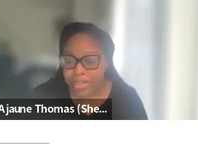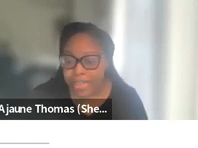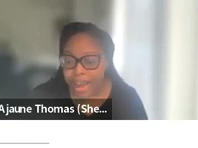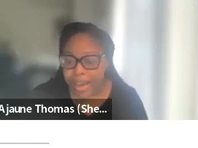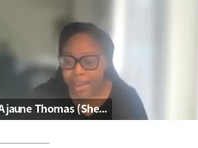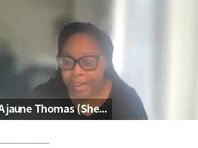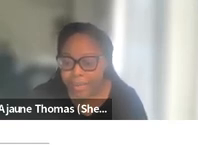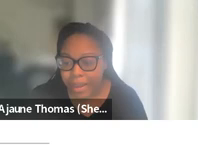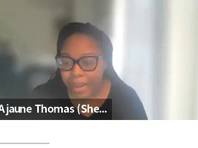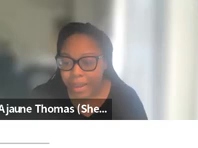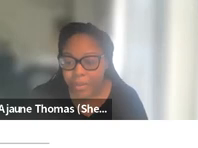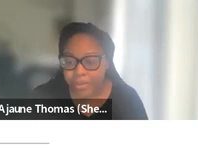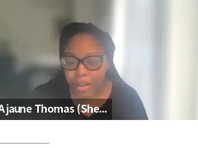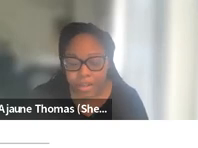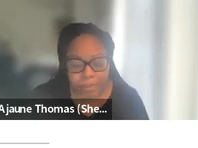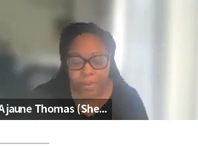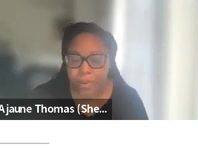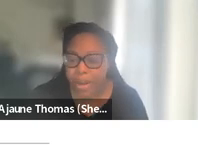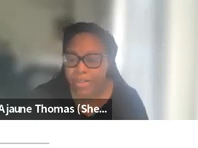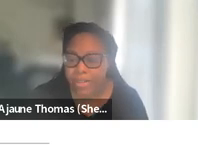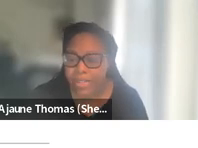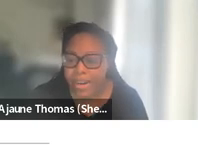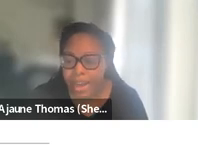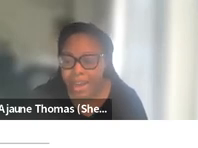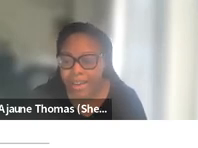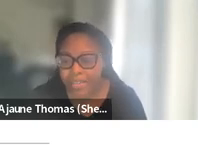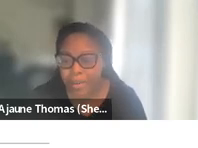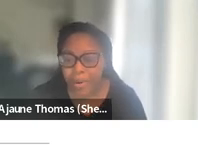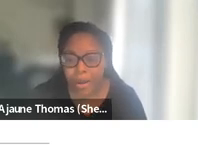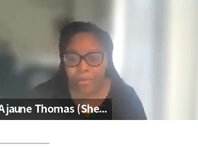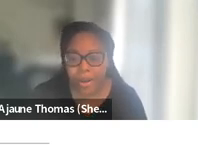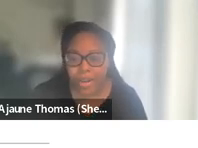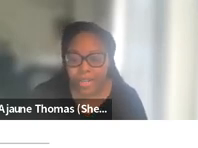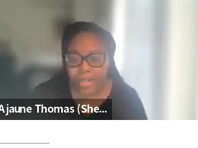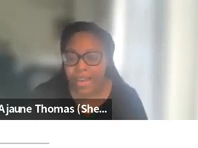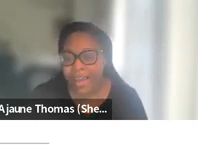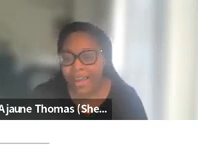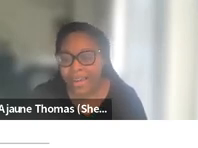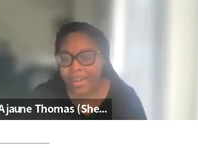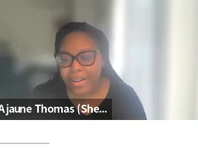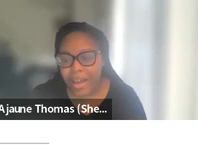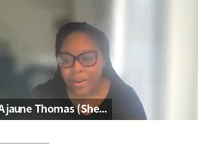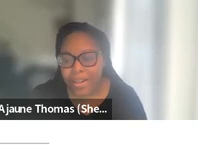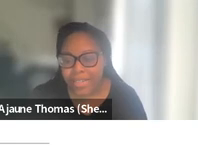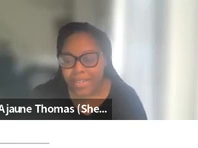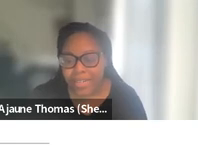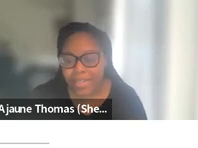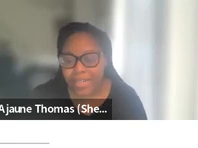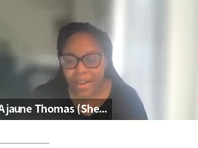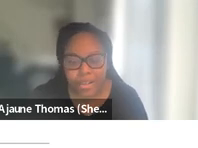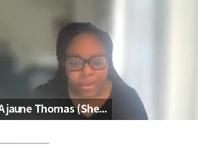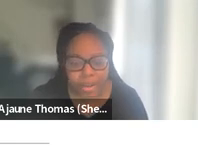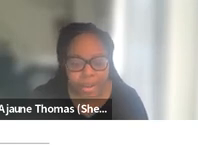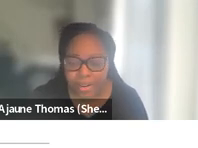visual description is that I am a woman of color with brown skin. I have brown braids and I wear